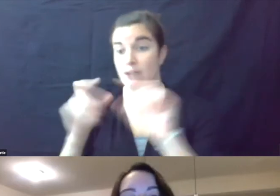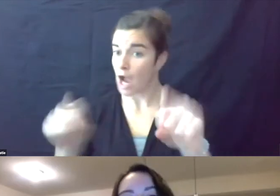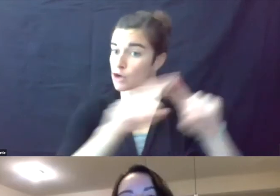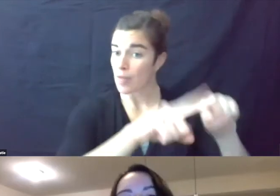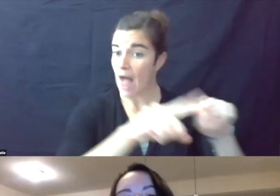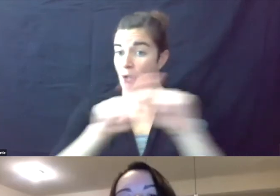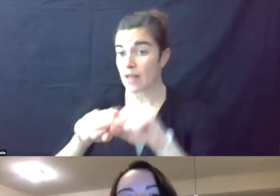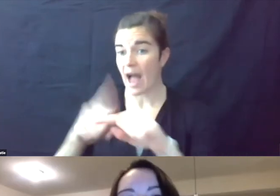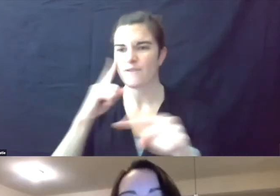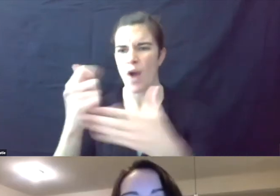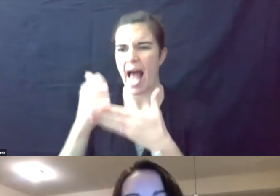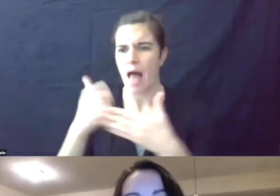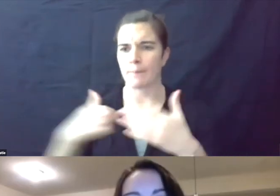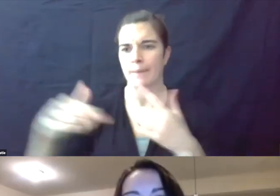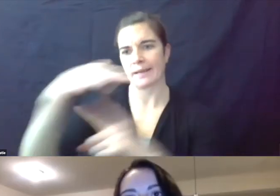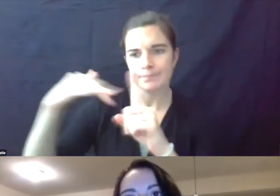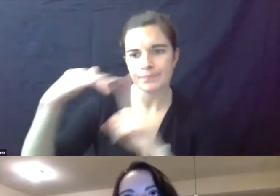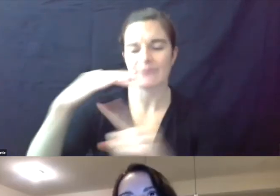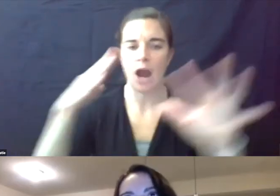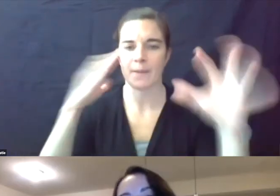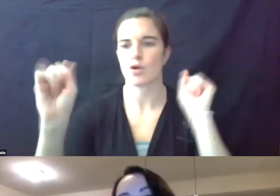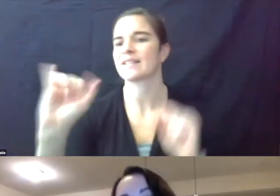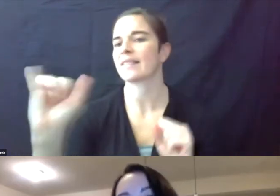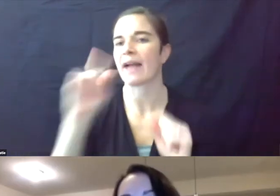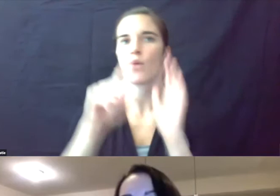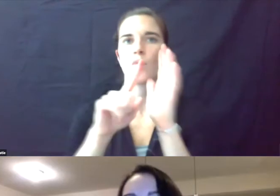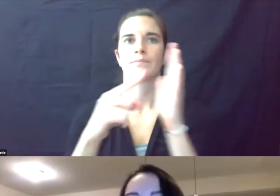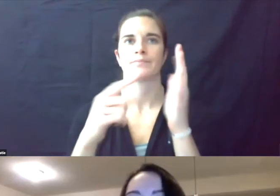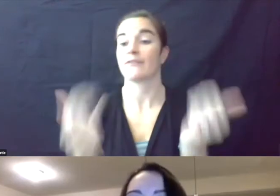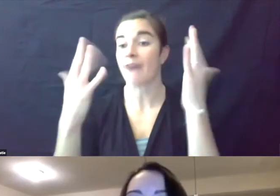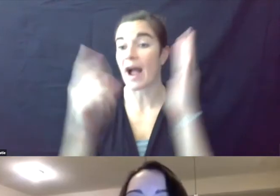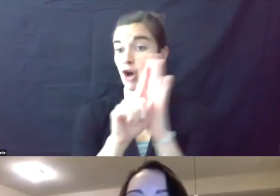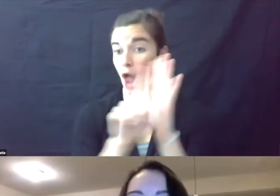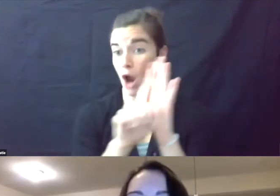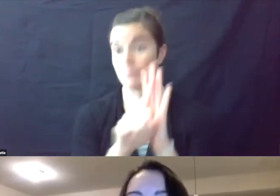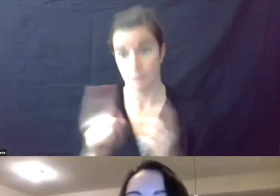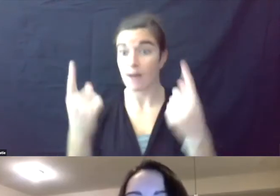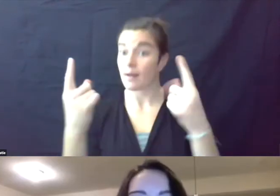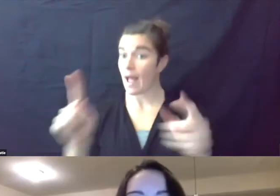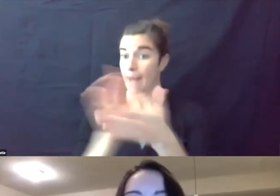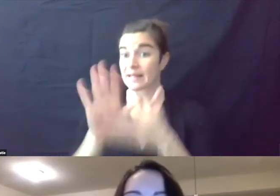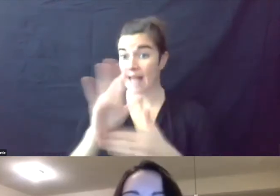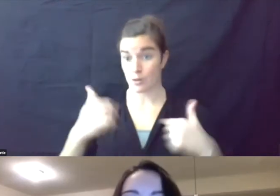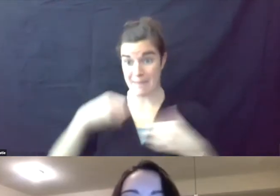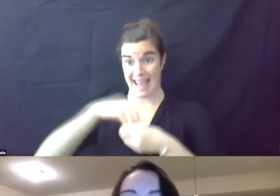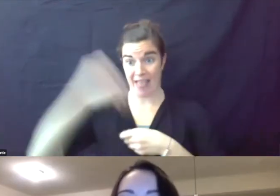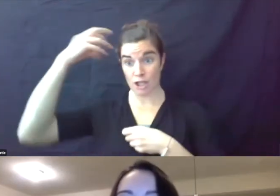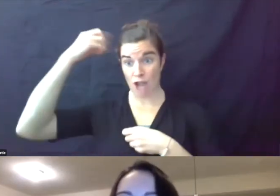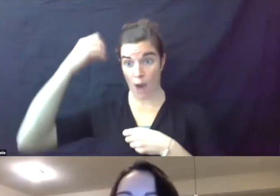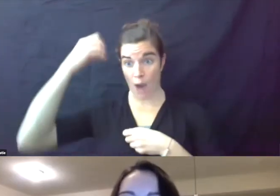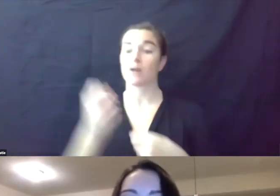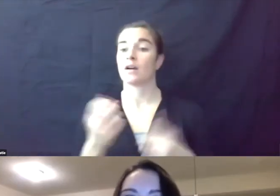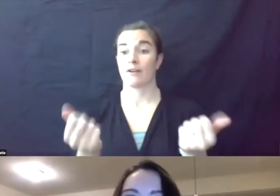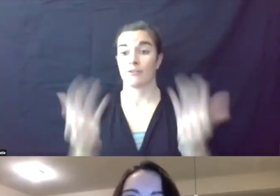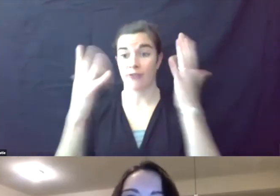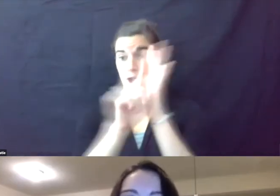environmental sounds. So if a fire alarm went off, with this actually happened in college, the alarm went off when I was in the shower, didn't hear it, came out of the